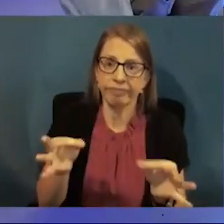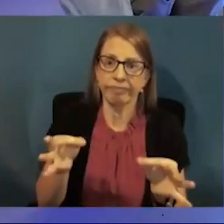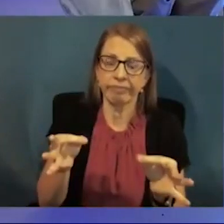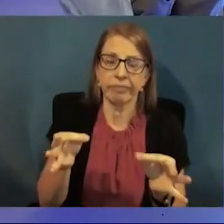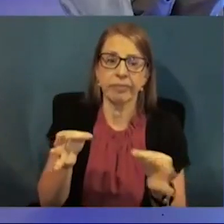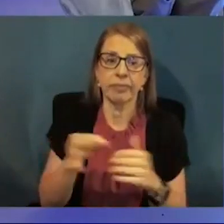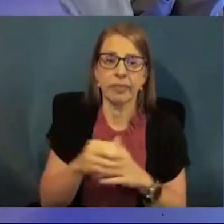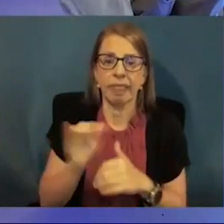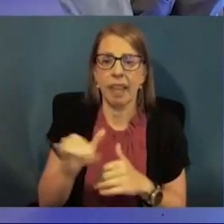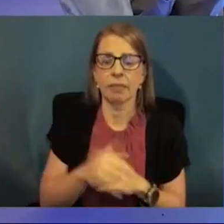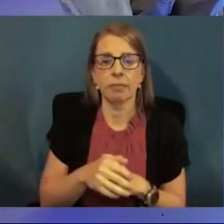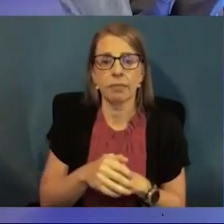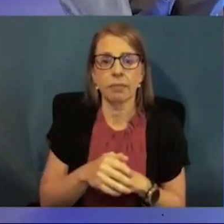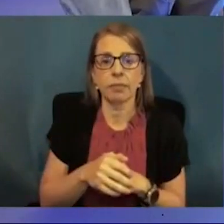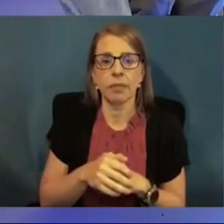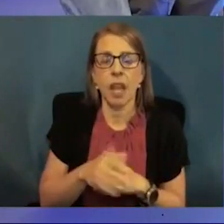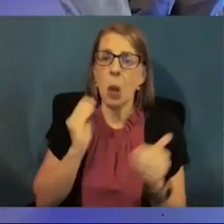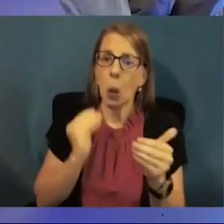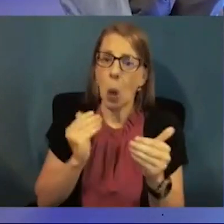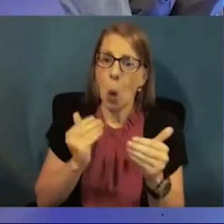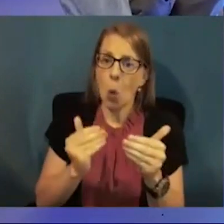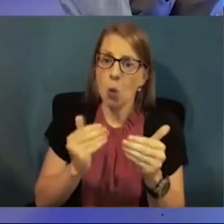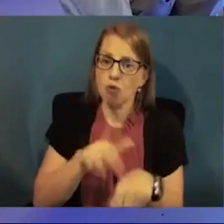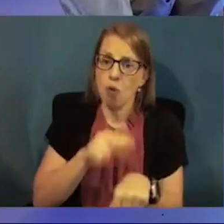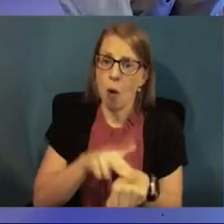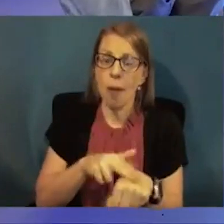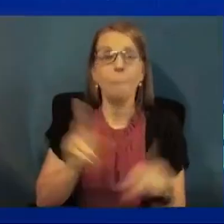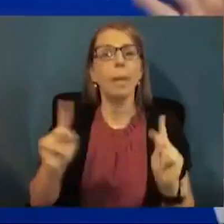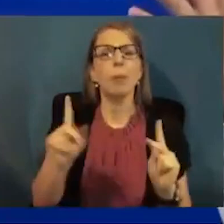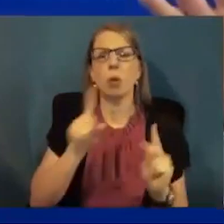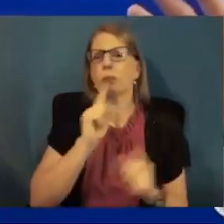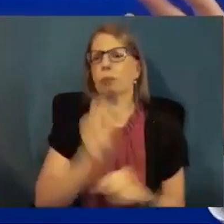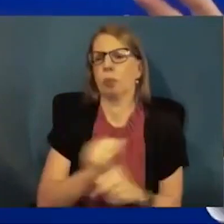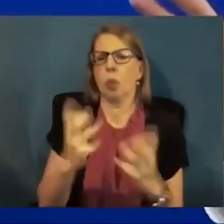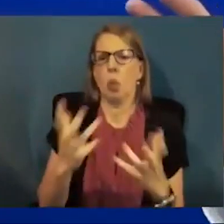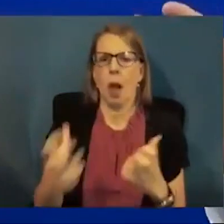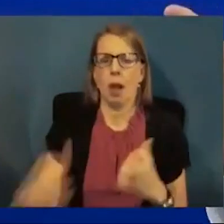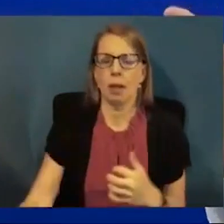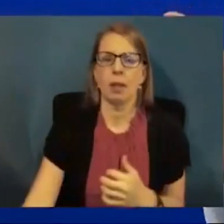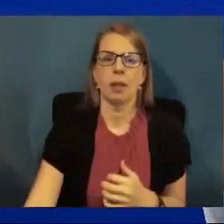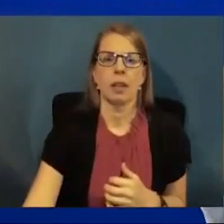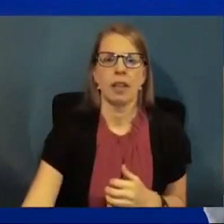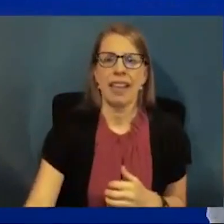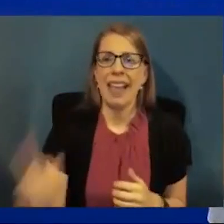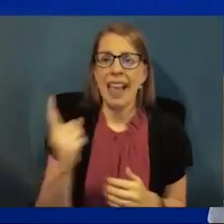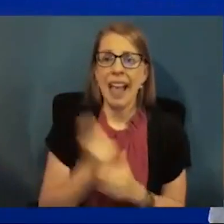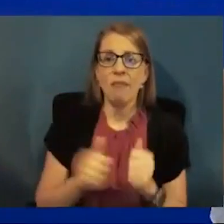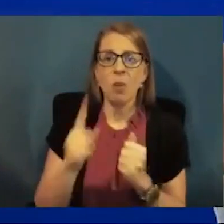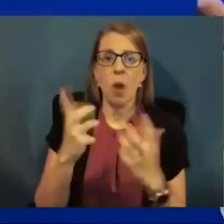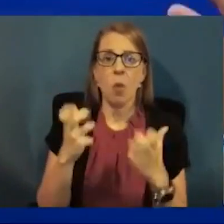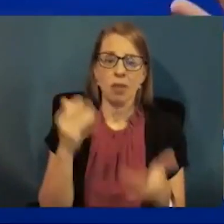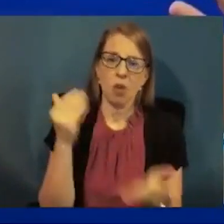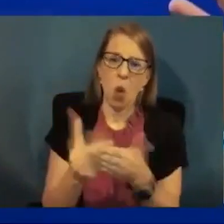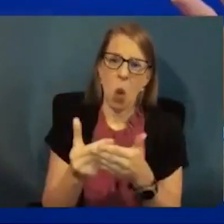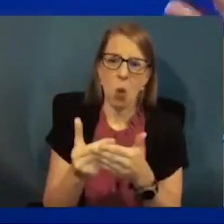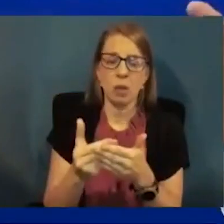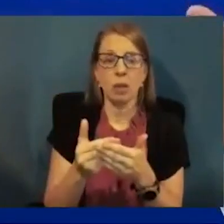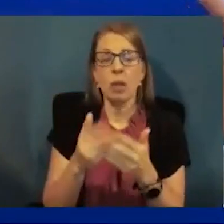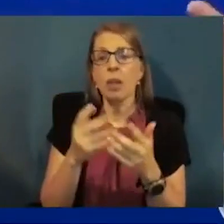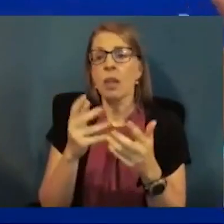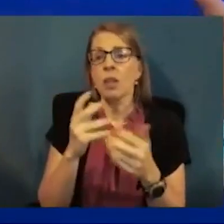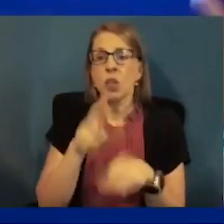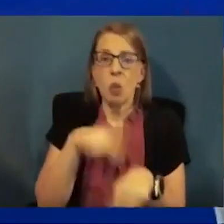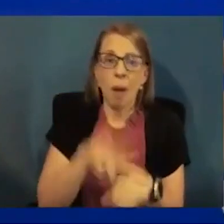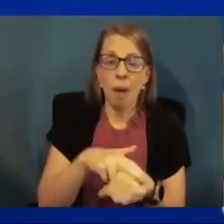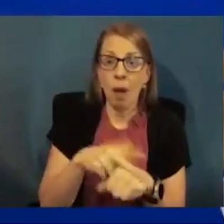normal. You can get what people really want. Everyone wants to have herd immunity, have the coronavirus go away. It's not going to go away. Not for hopefully it will, and